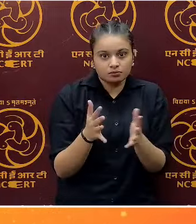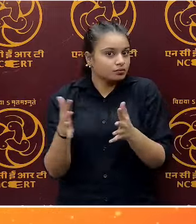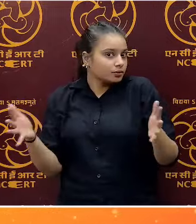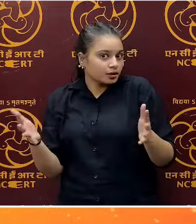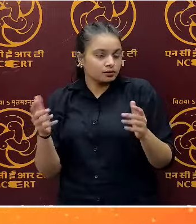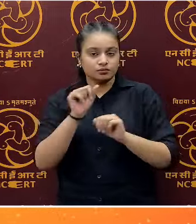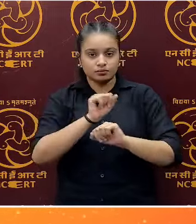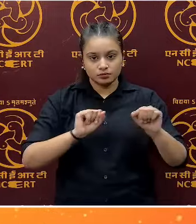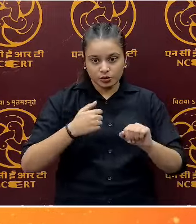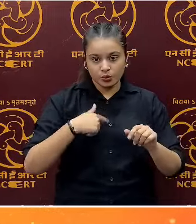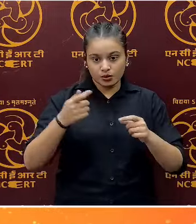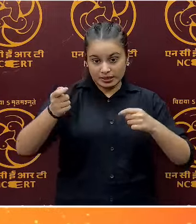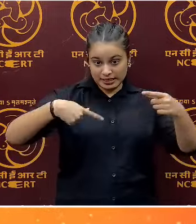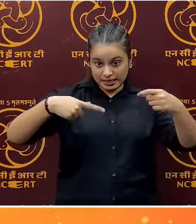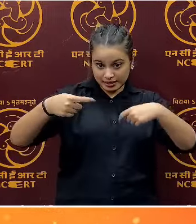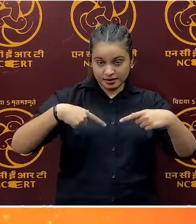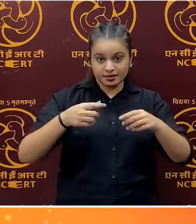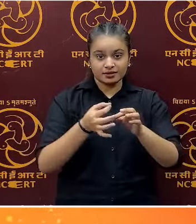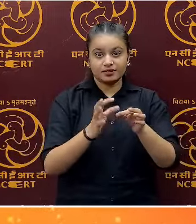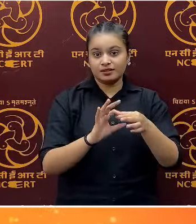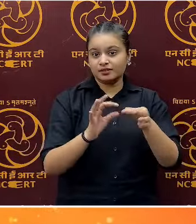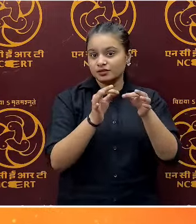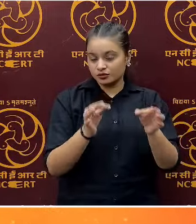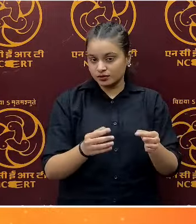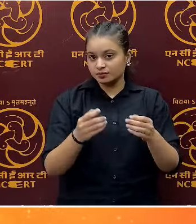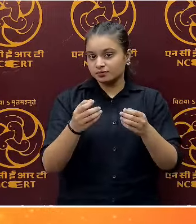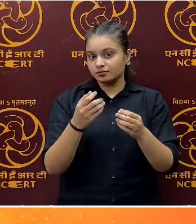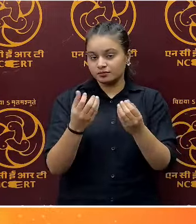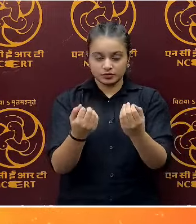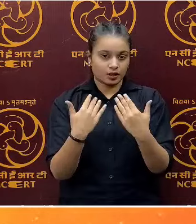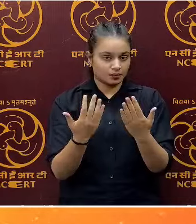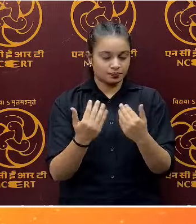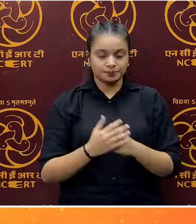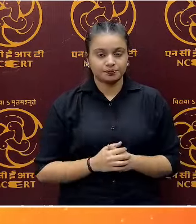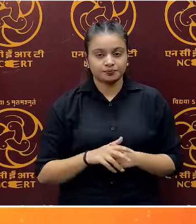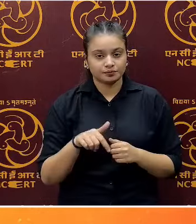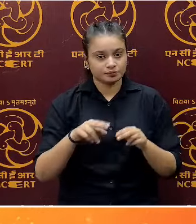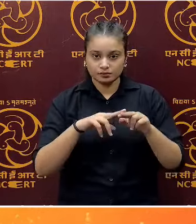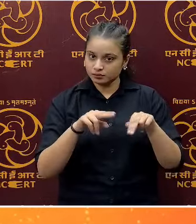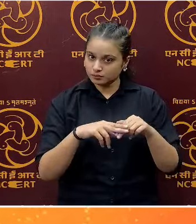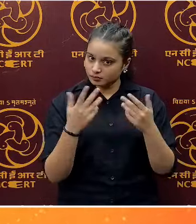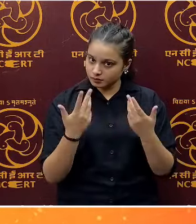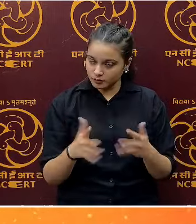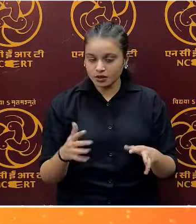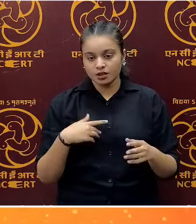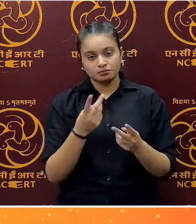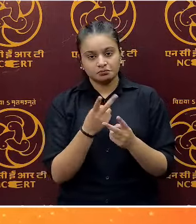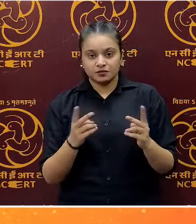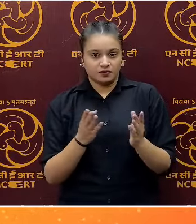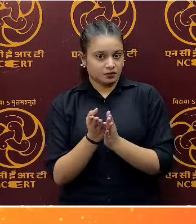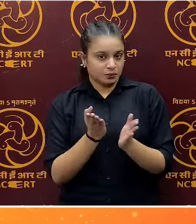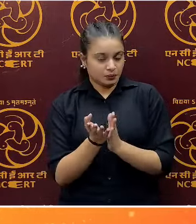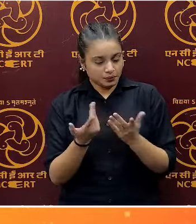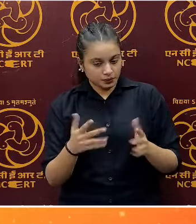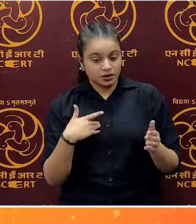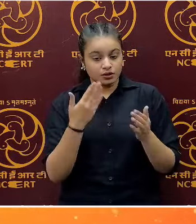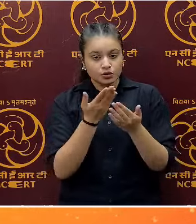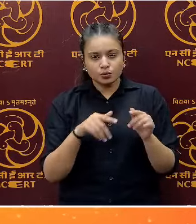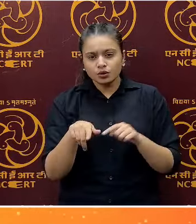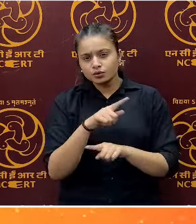can send us your comments on NCERT official. Yes. Now ma'am, we talked about family and different type of family. Our kids must be